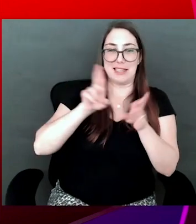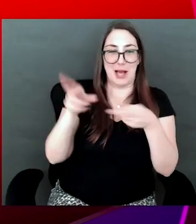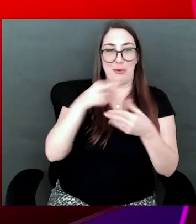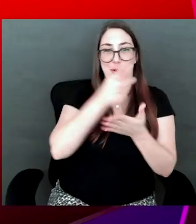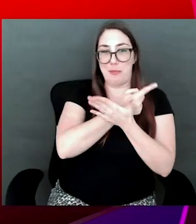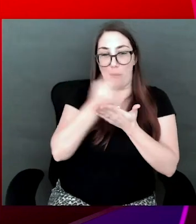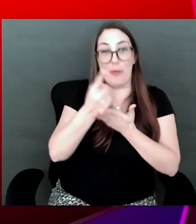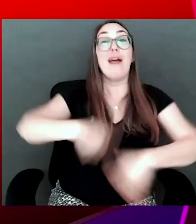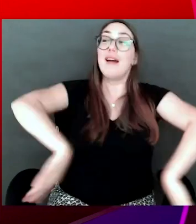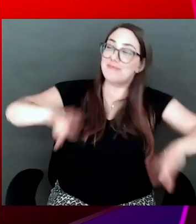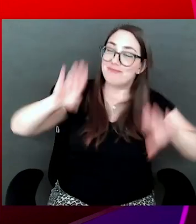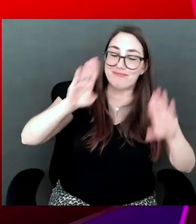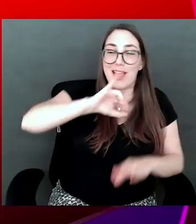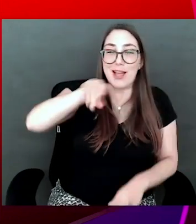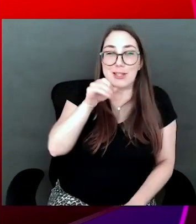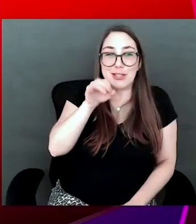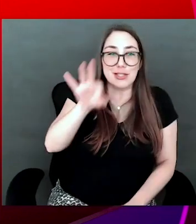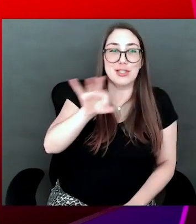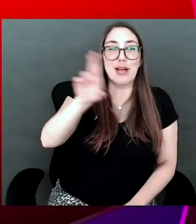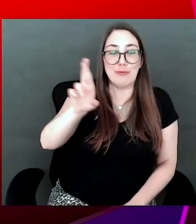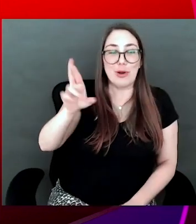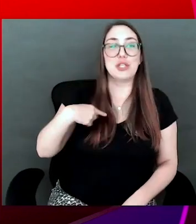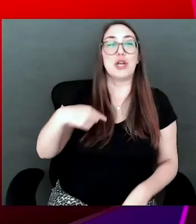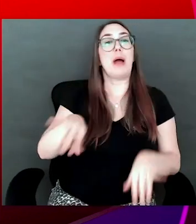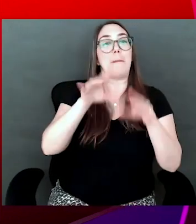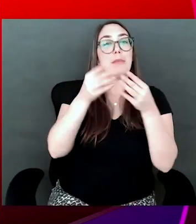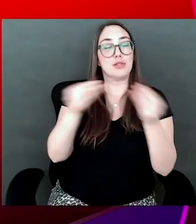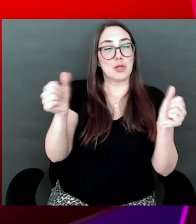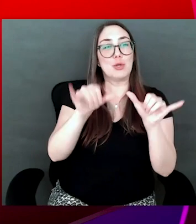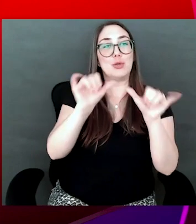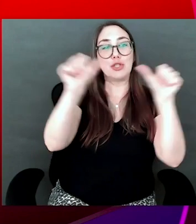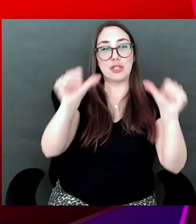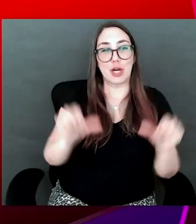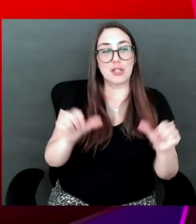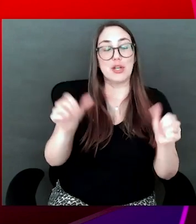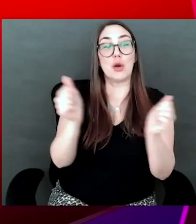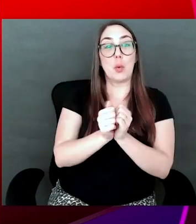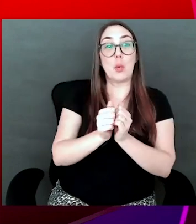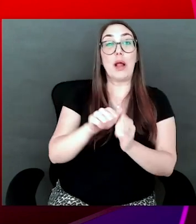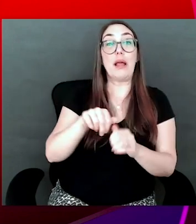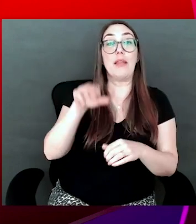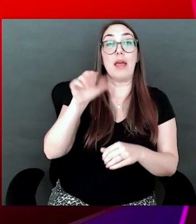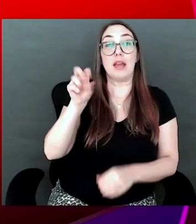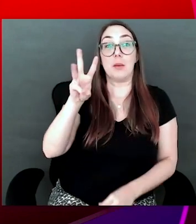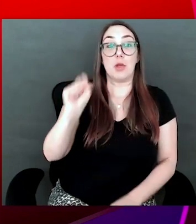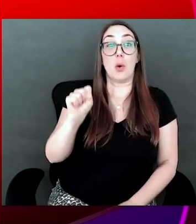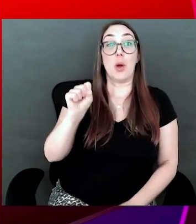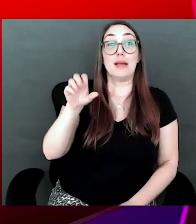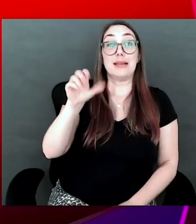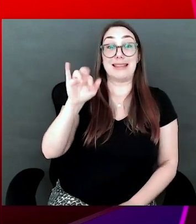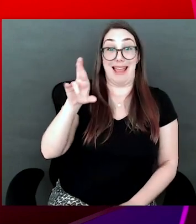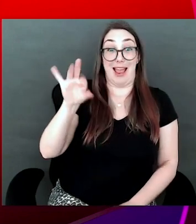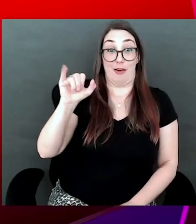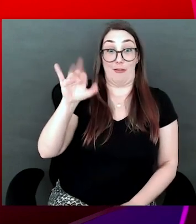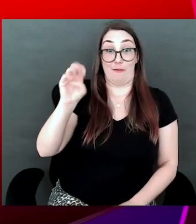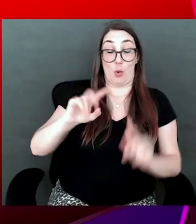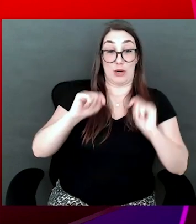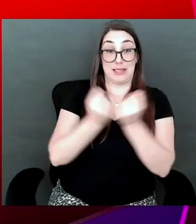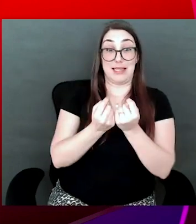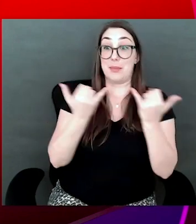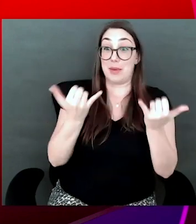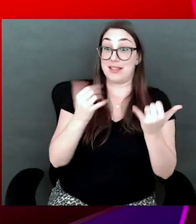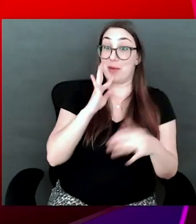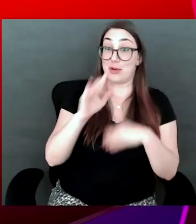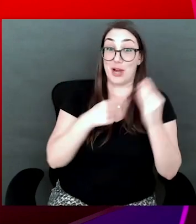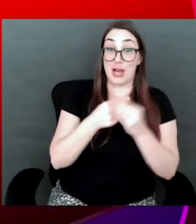I am a senior solutions architect with the AWS DoD Air Force team. And today we're talking about something near and dear to my heart.